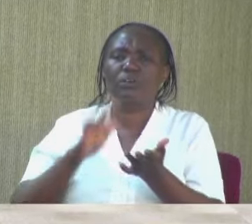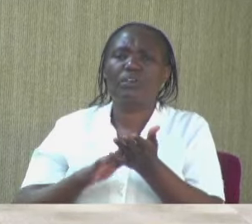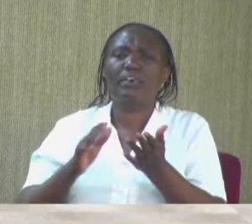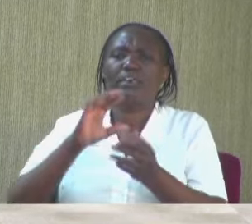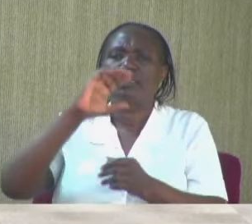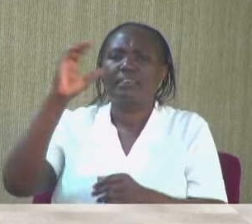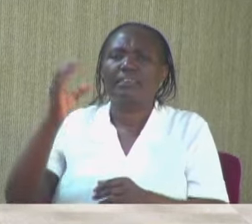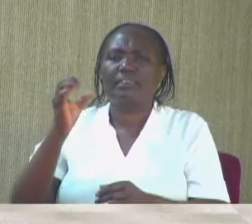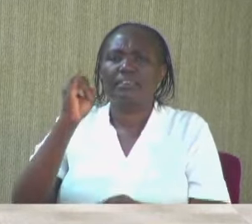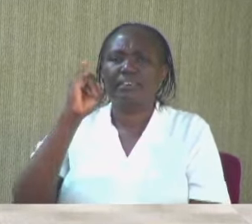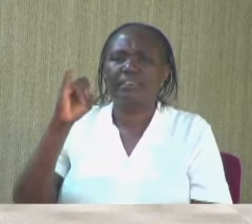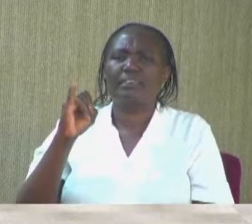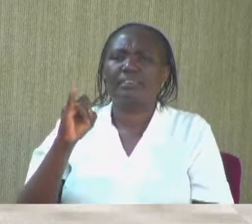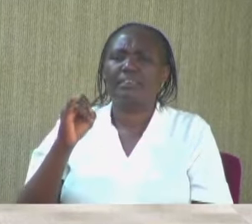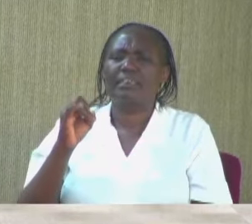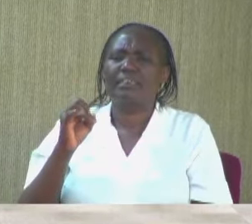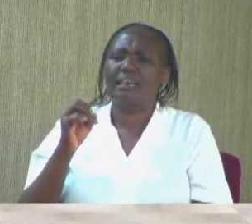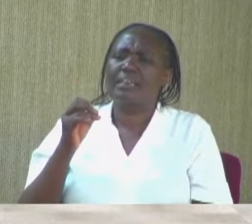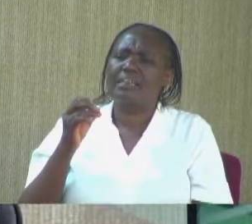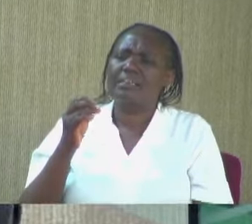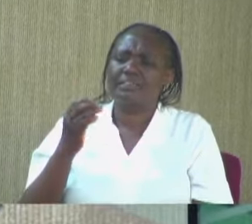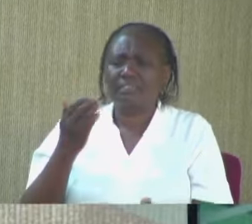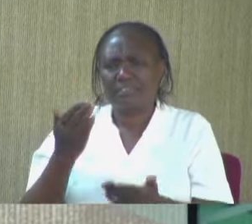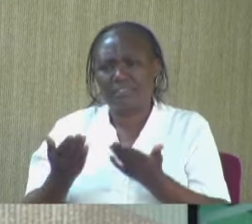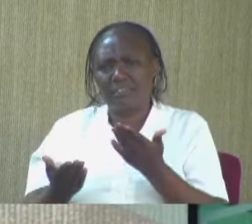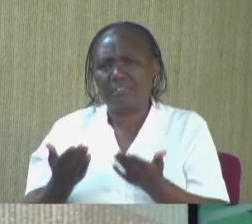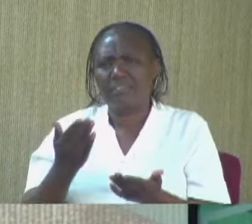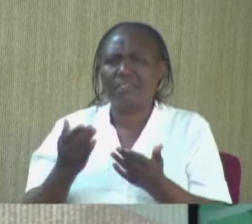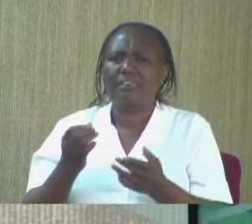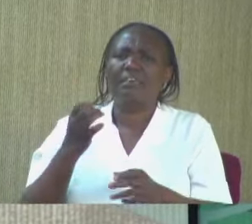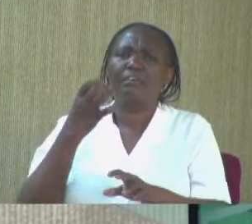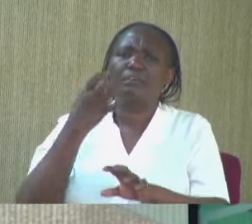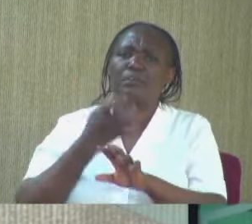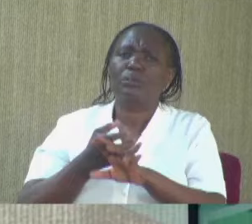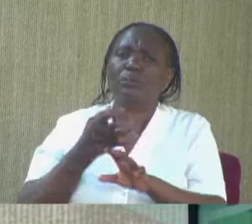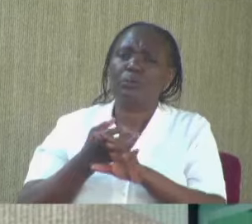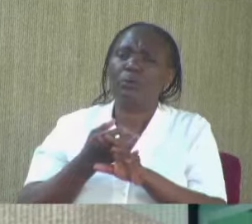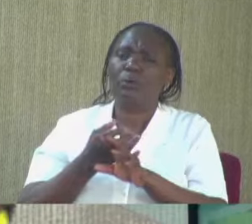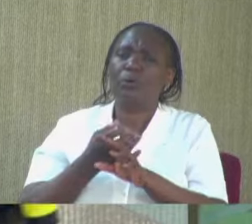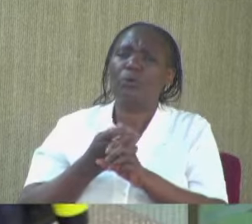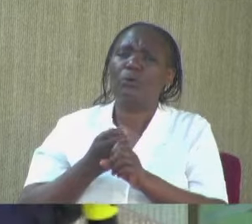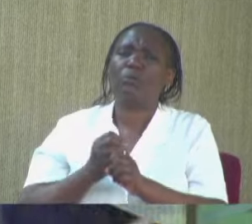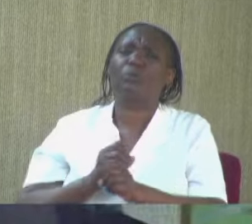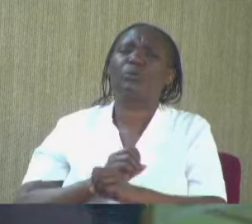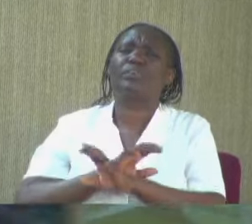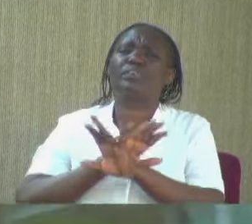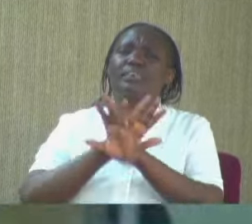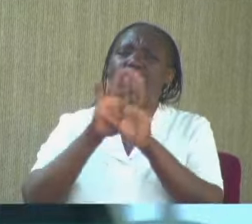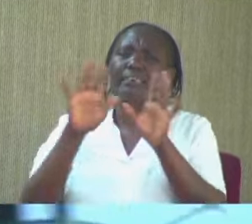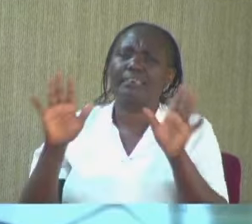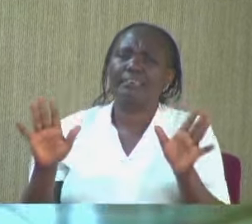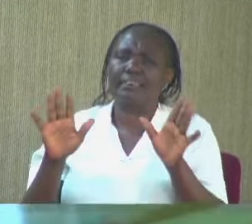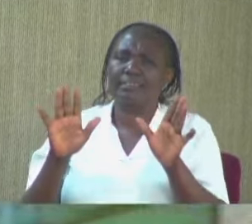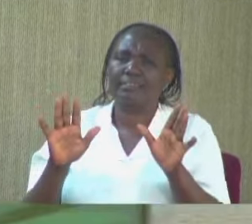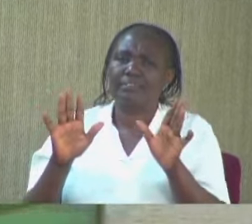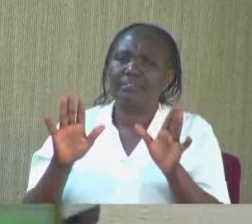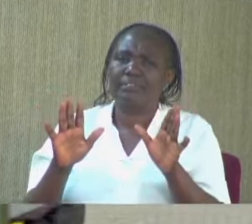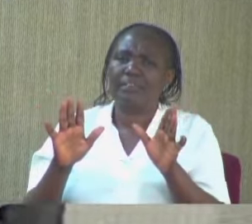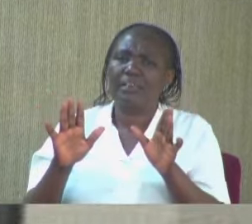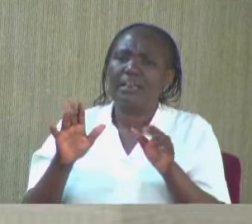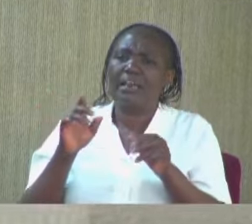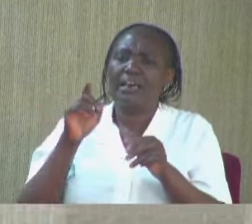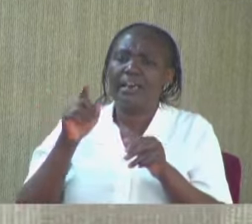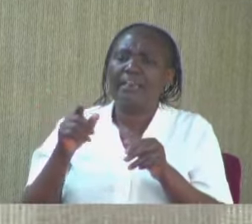some stone most precious, even like jasper, clear as crystal. In other words, he falls